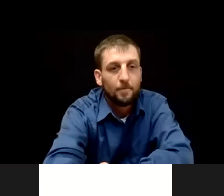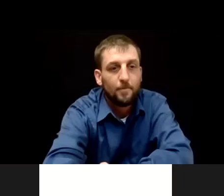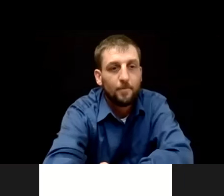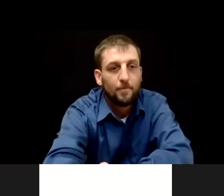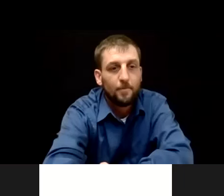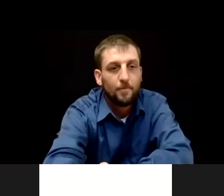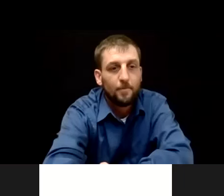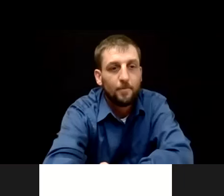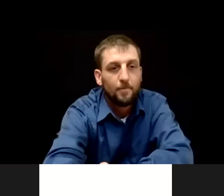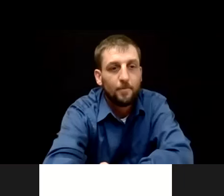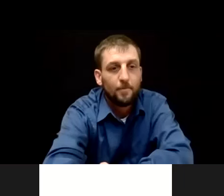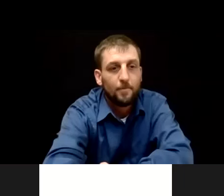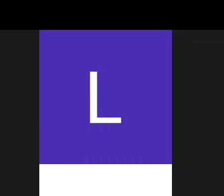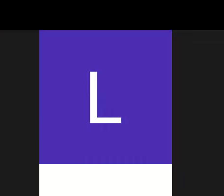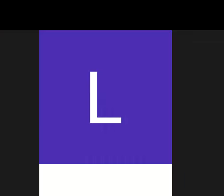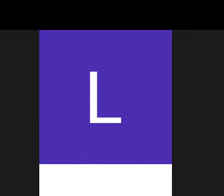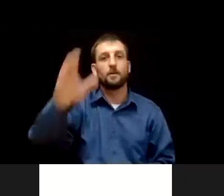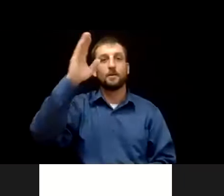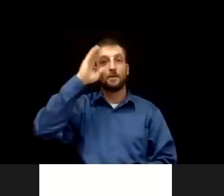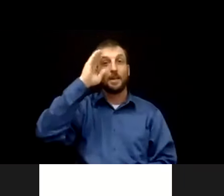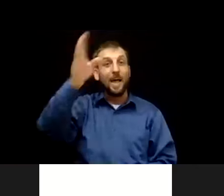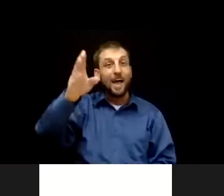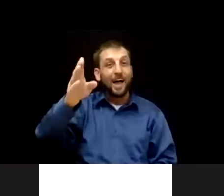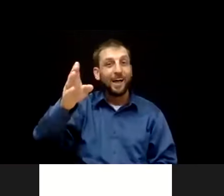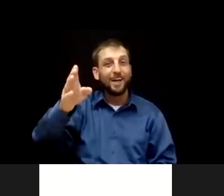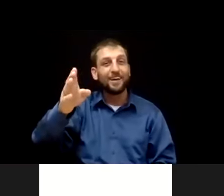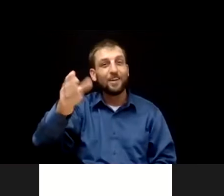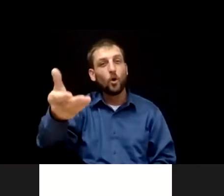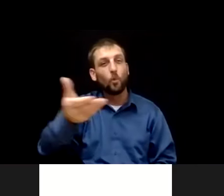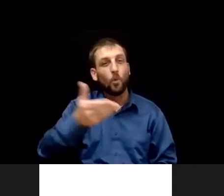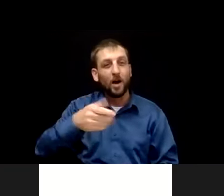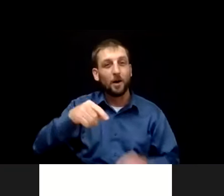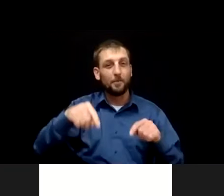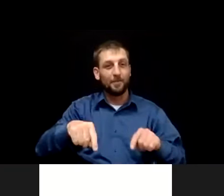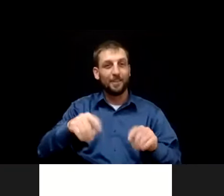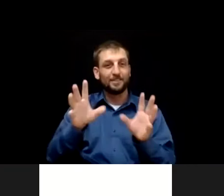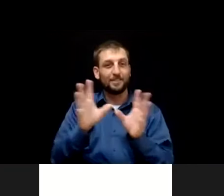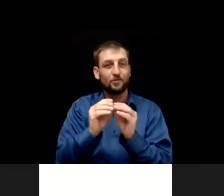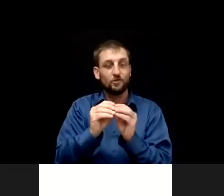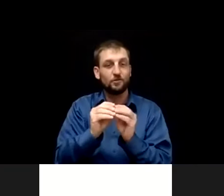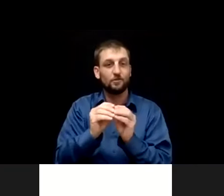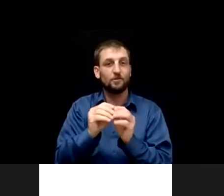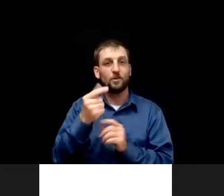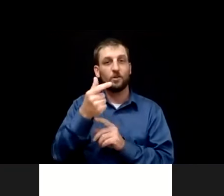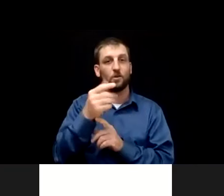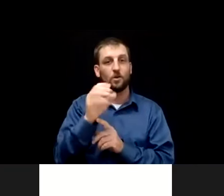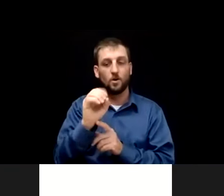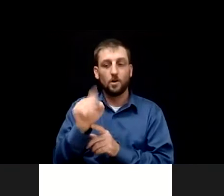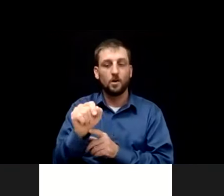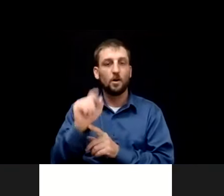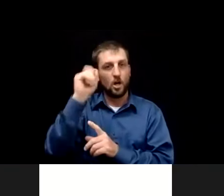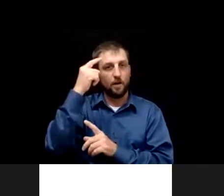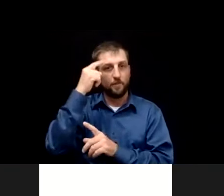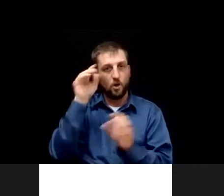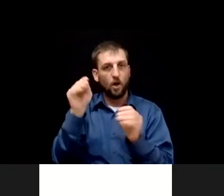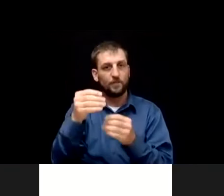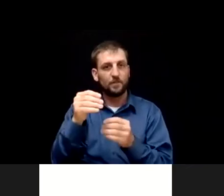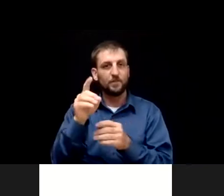Hi, everyone, and welcome to our session of the Governor's Office of Disability